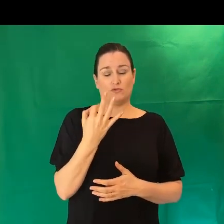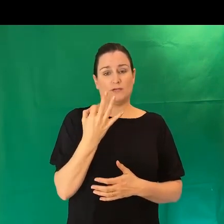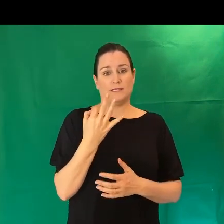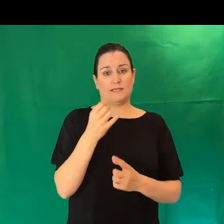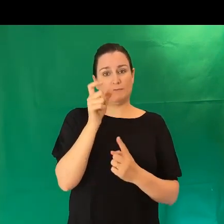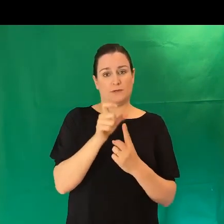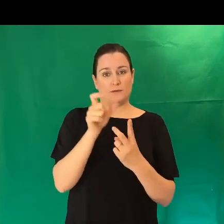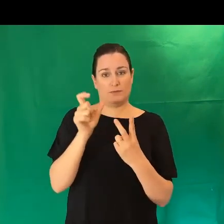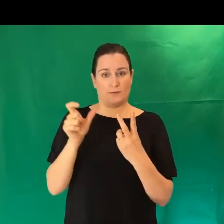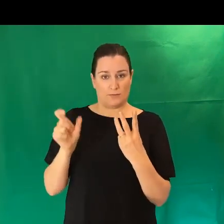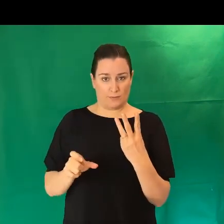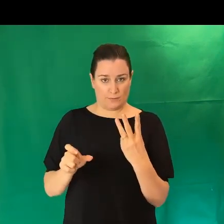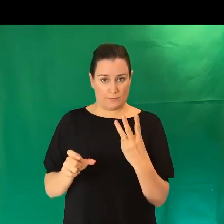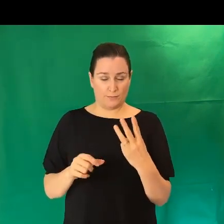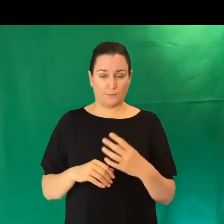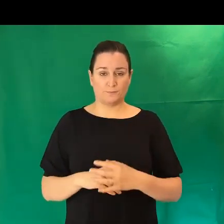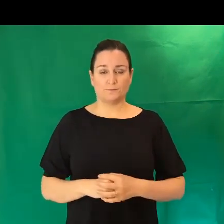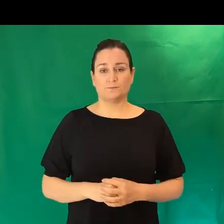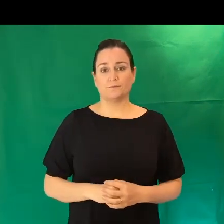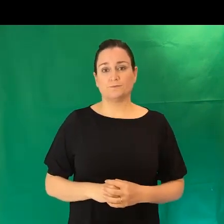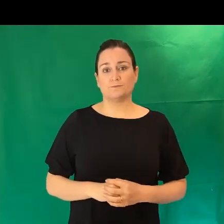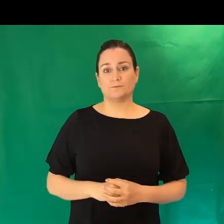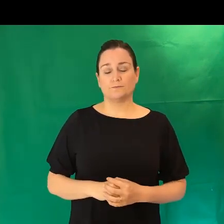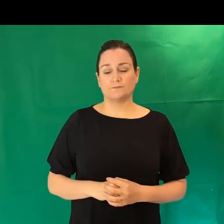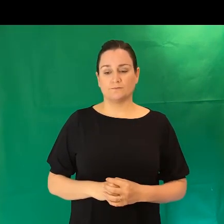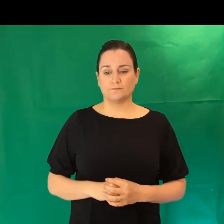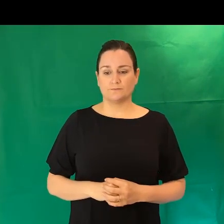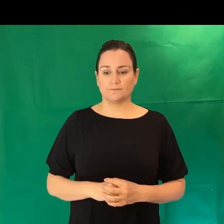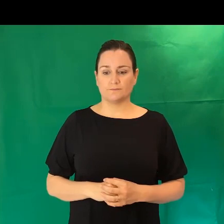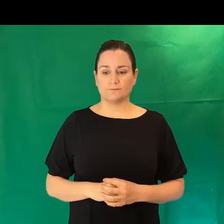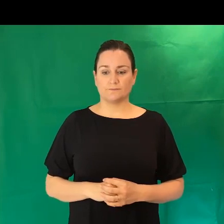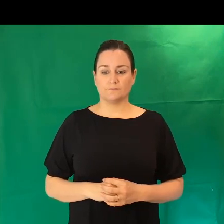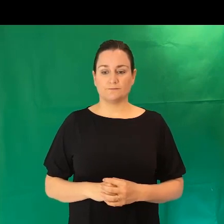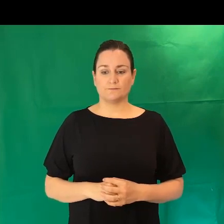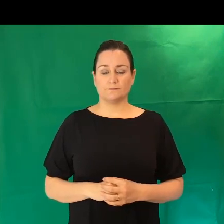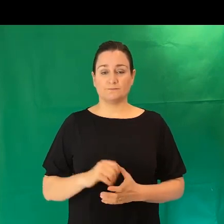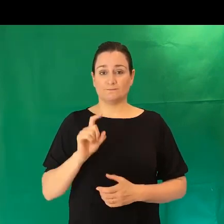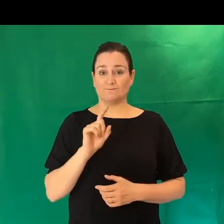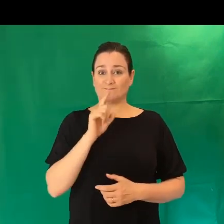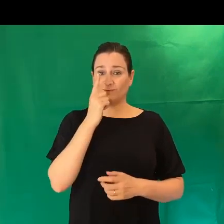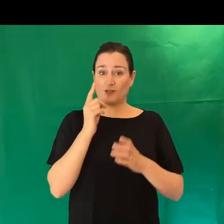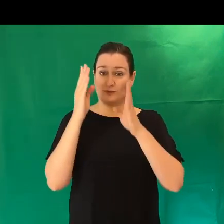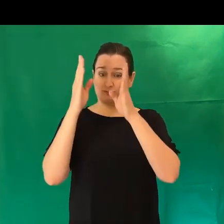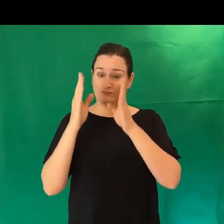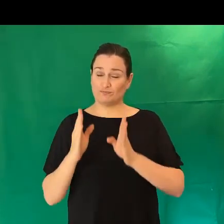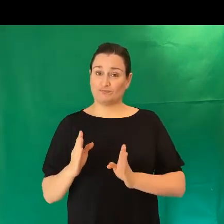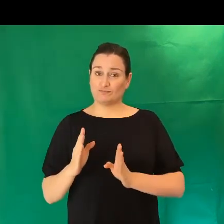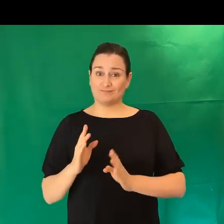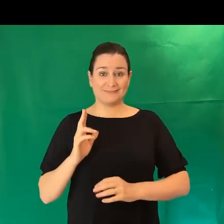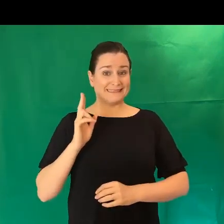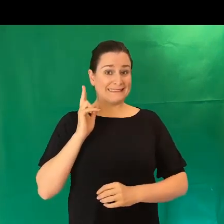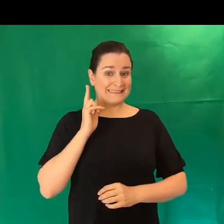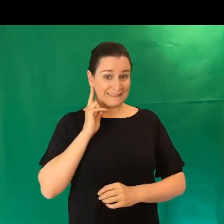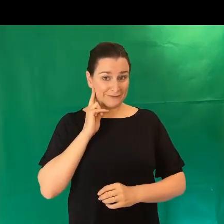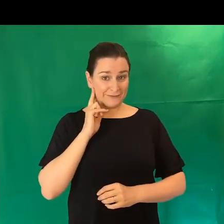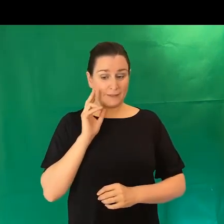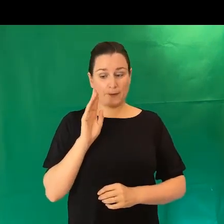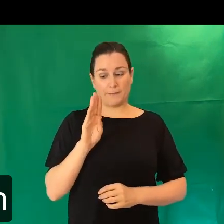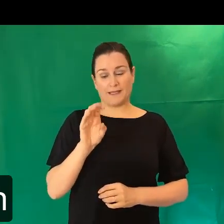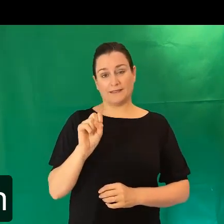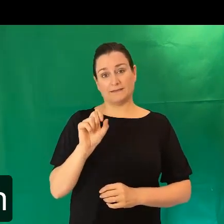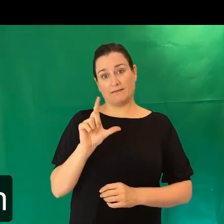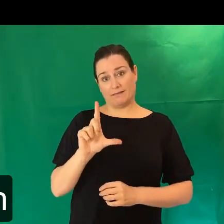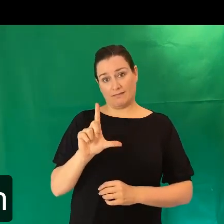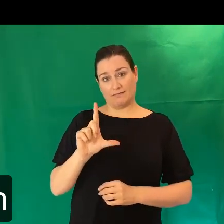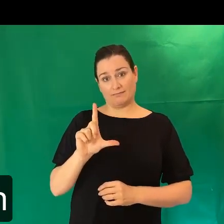of 3 different types of participants. In the left-hand column, you are seeing the deaf British